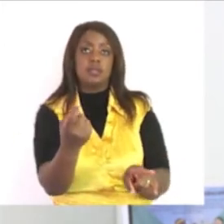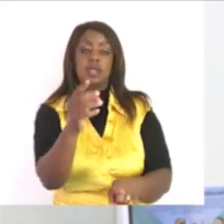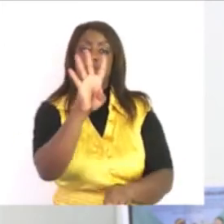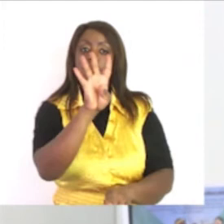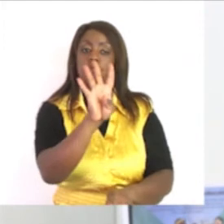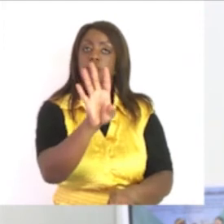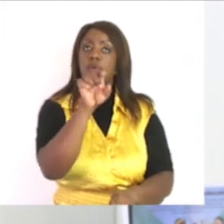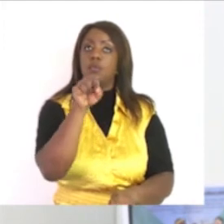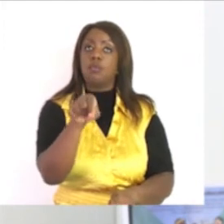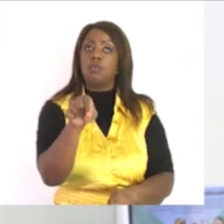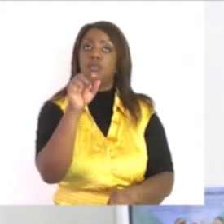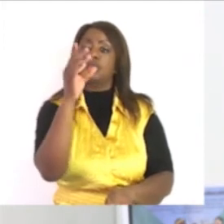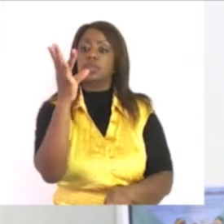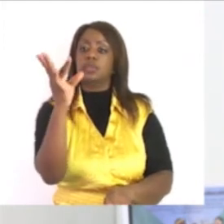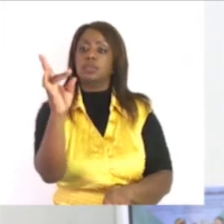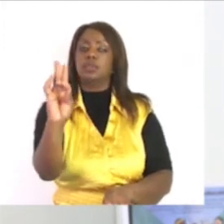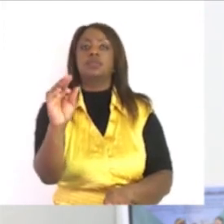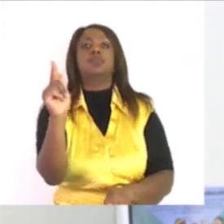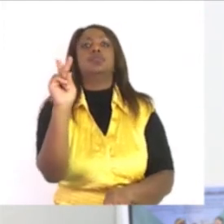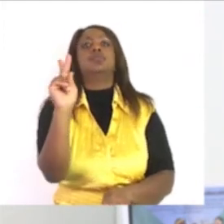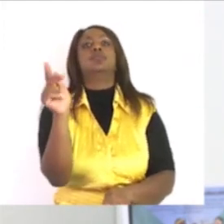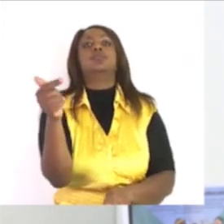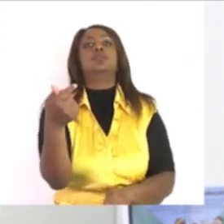So the difference is